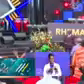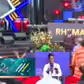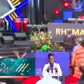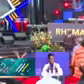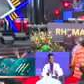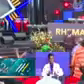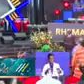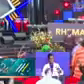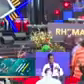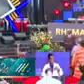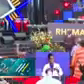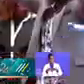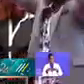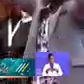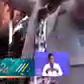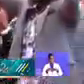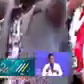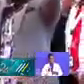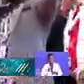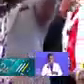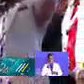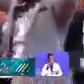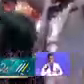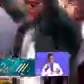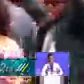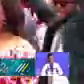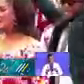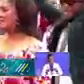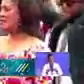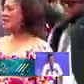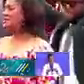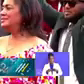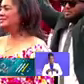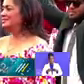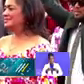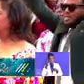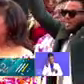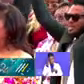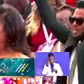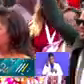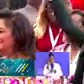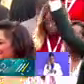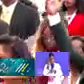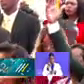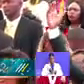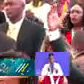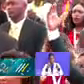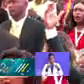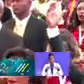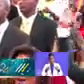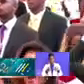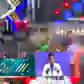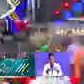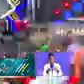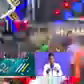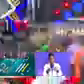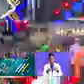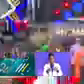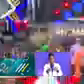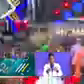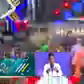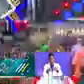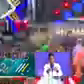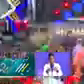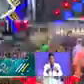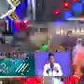say I receive it I receive say I receive it I reive for the 10d time say I receive it I